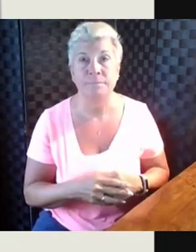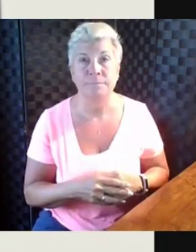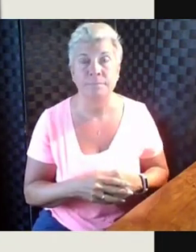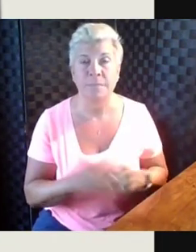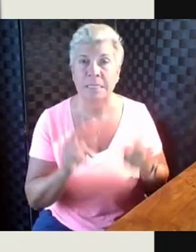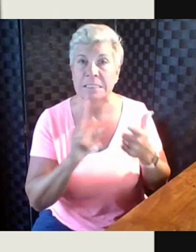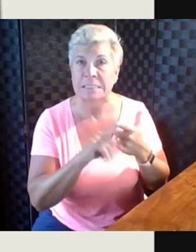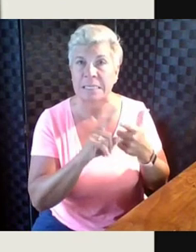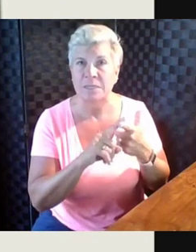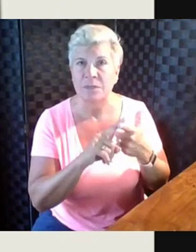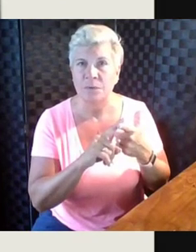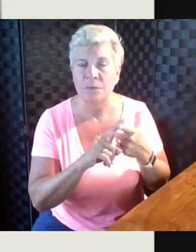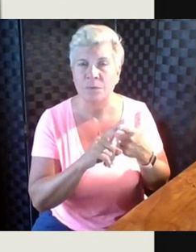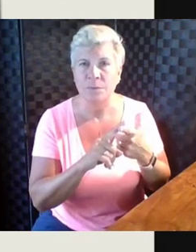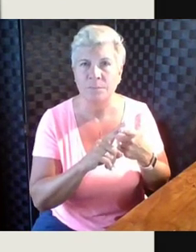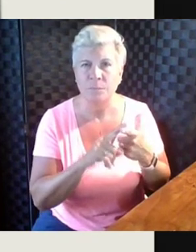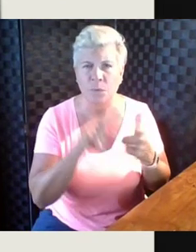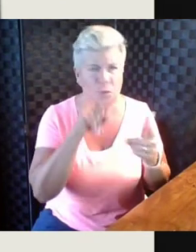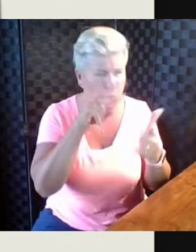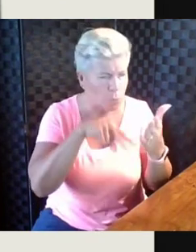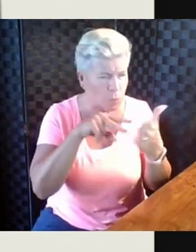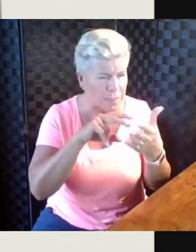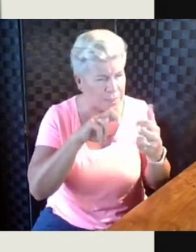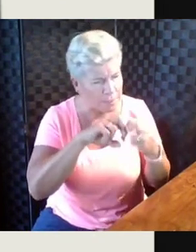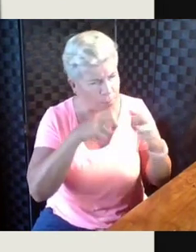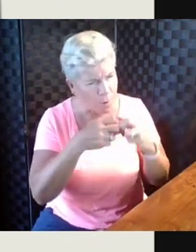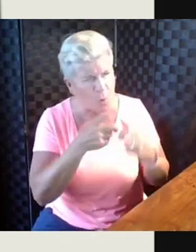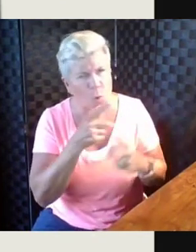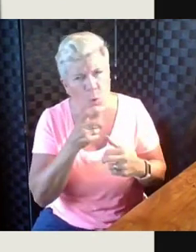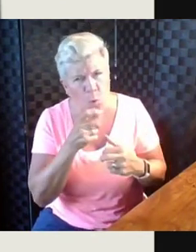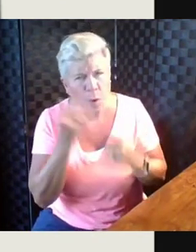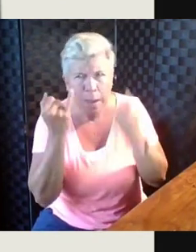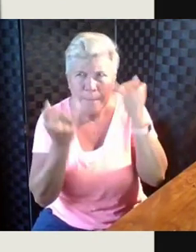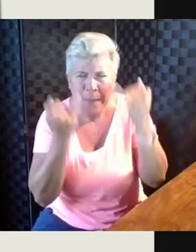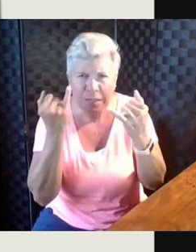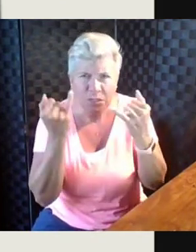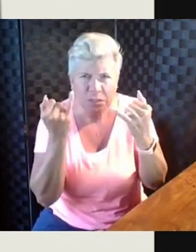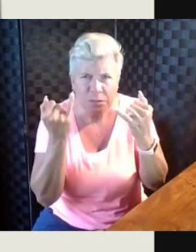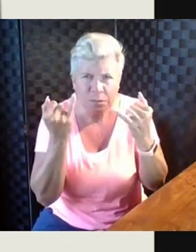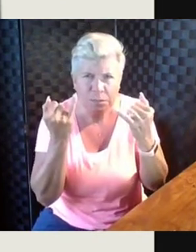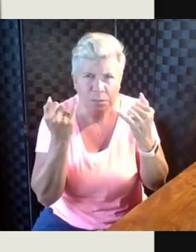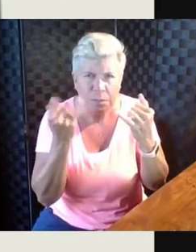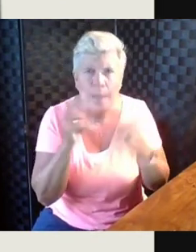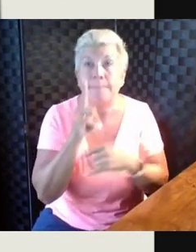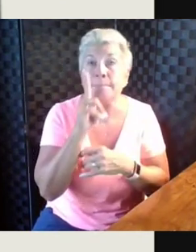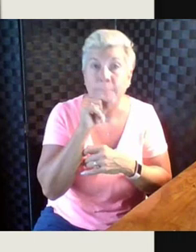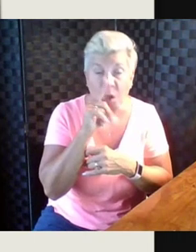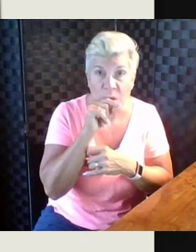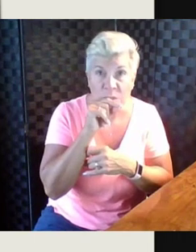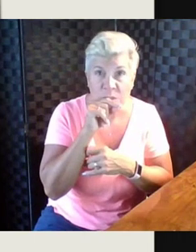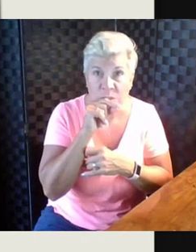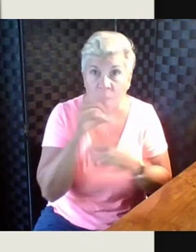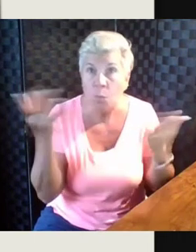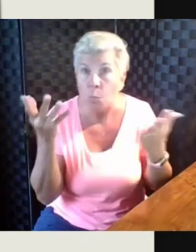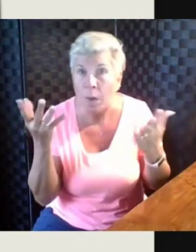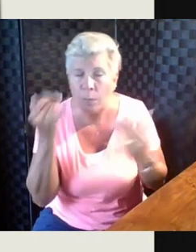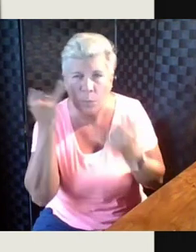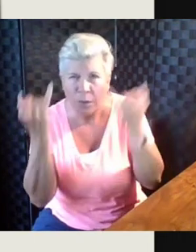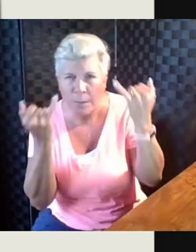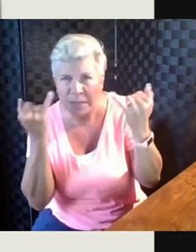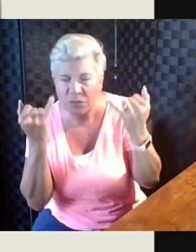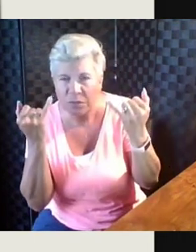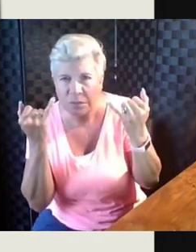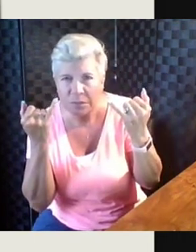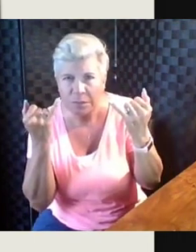step. When you were reading the problem, who were you imagining? The birds. What were you